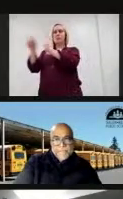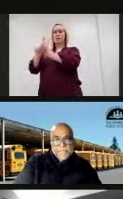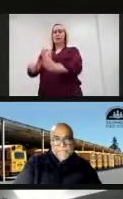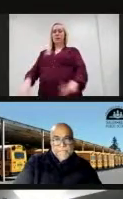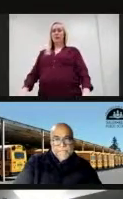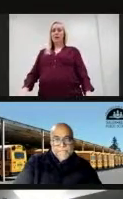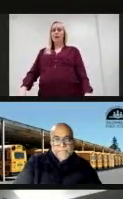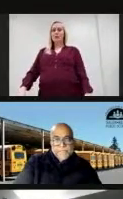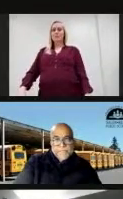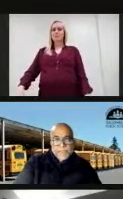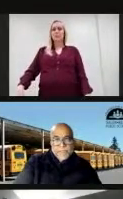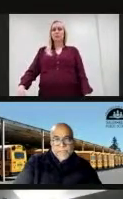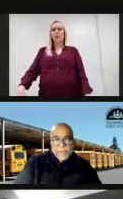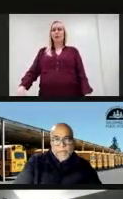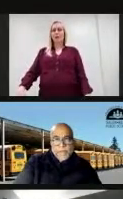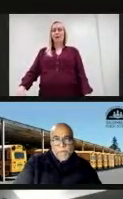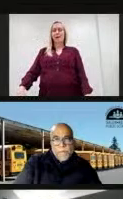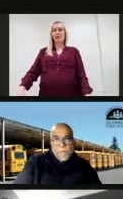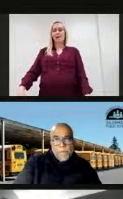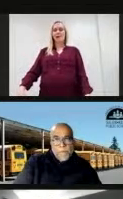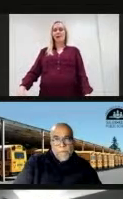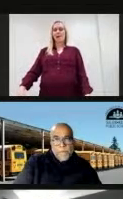Okay.